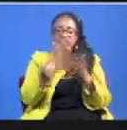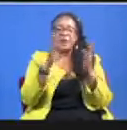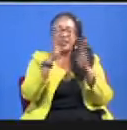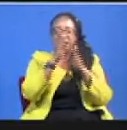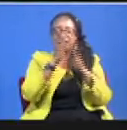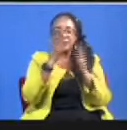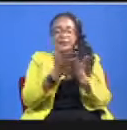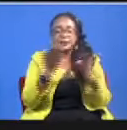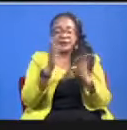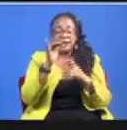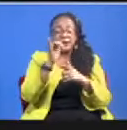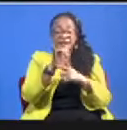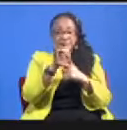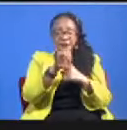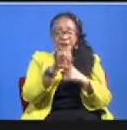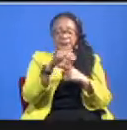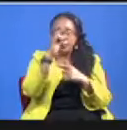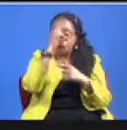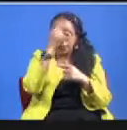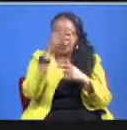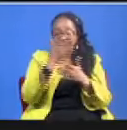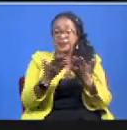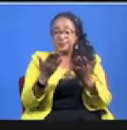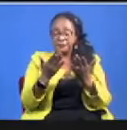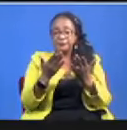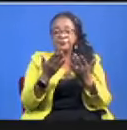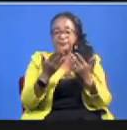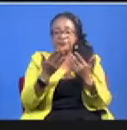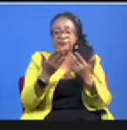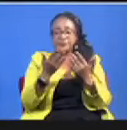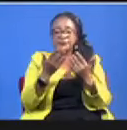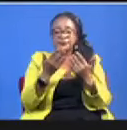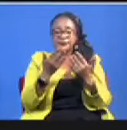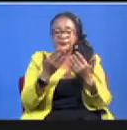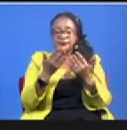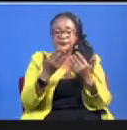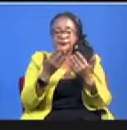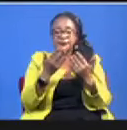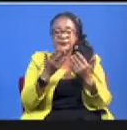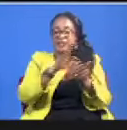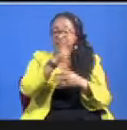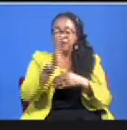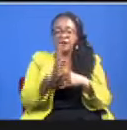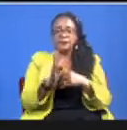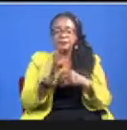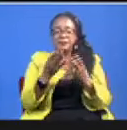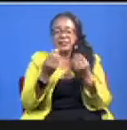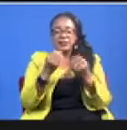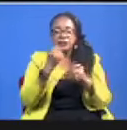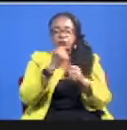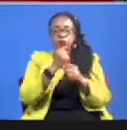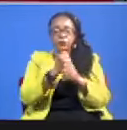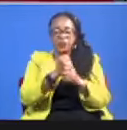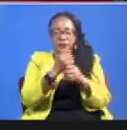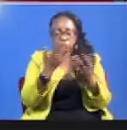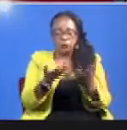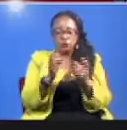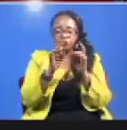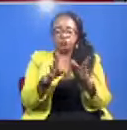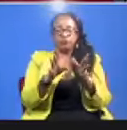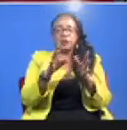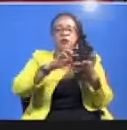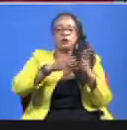hidden things in the exit clauses of this Adani deals. I mean, it's never easy to walk away